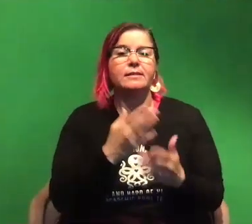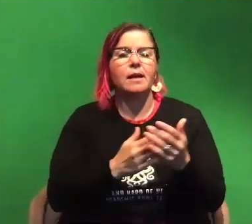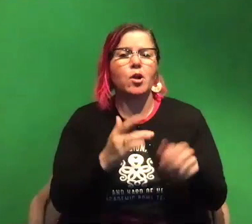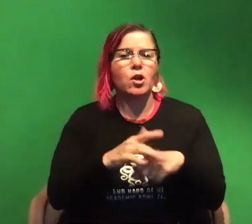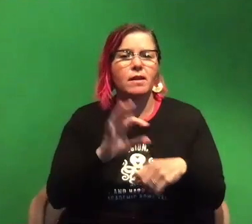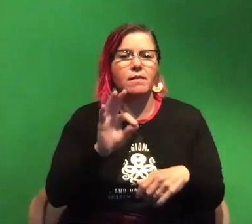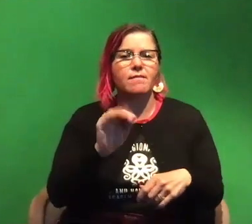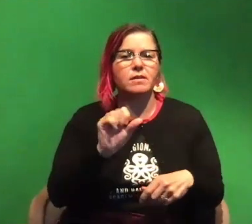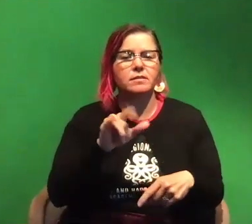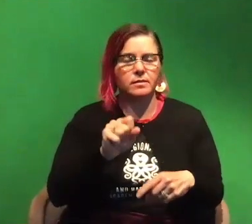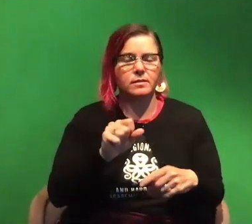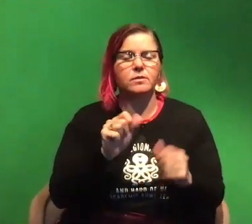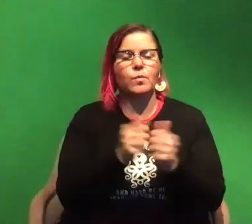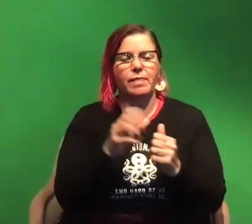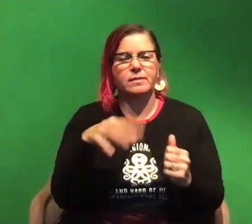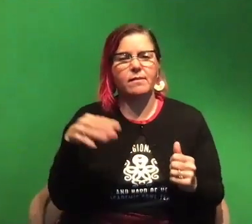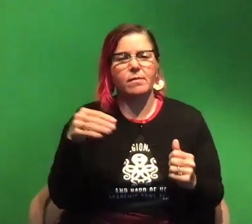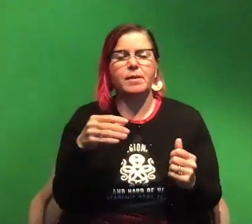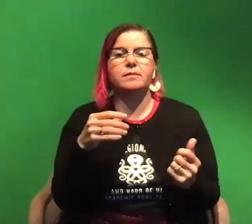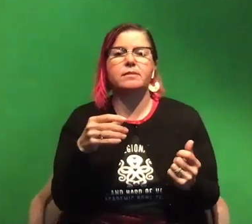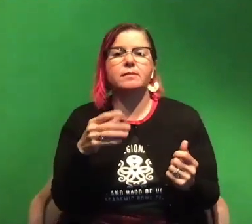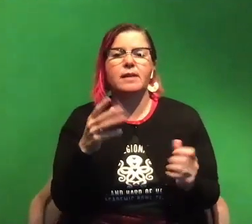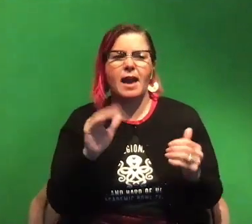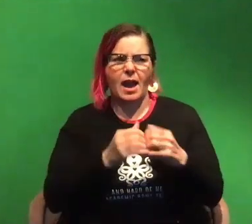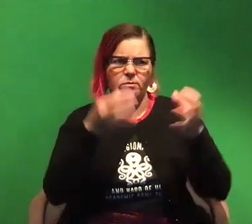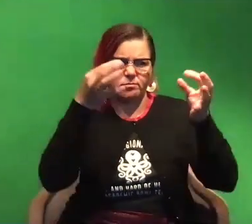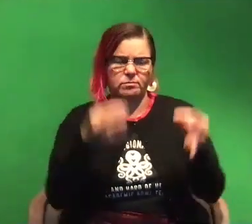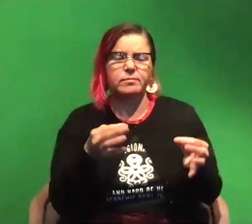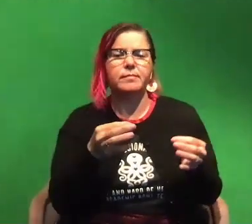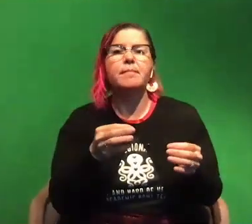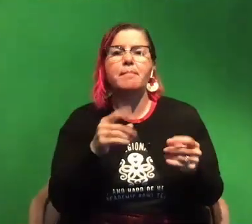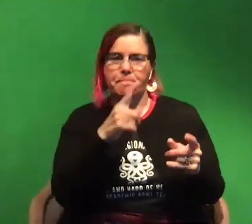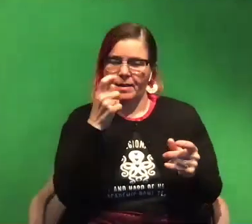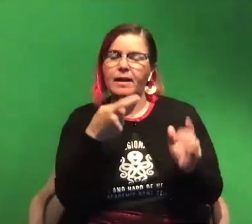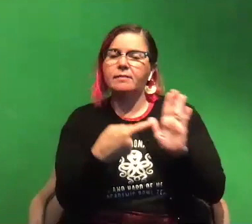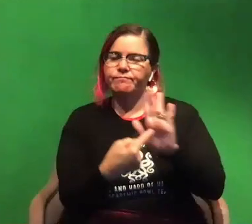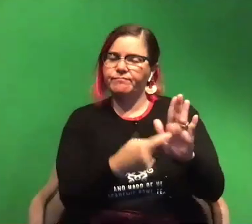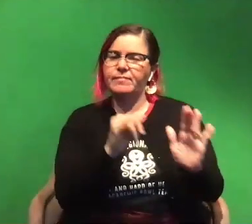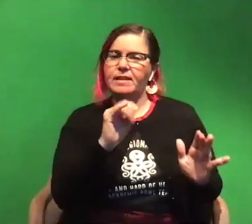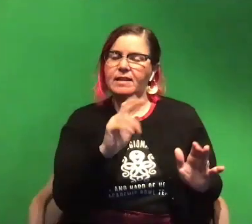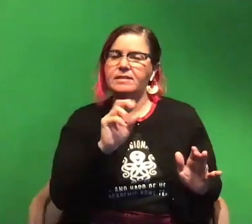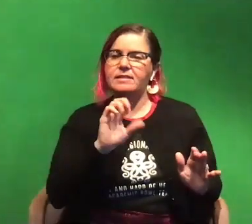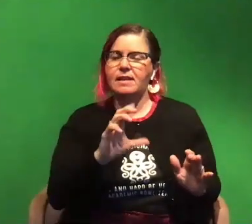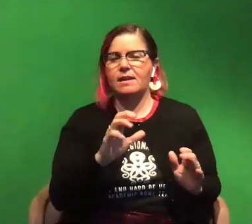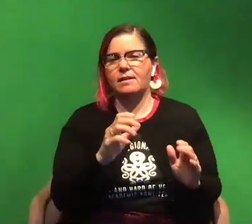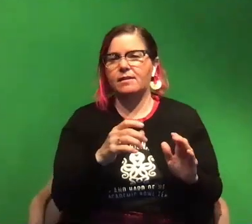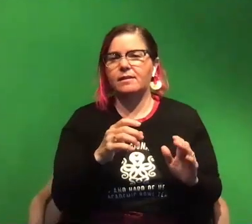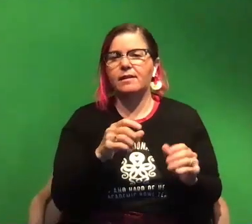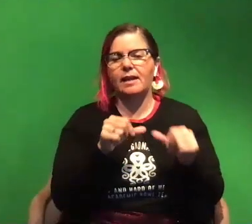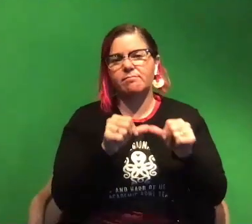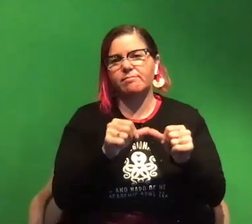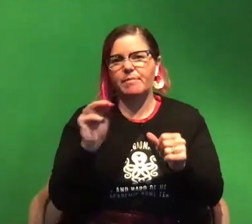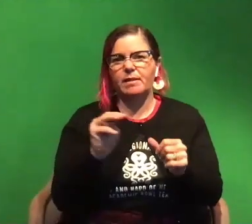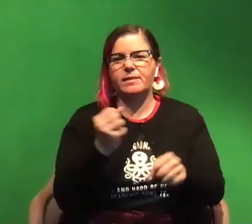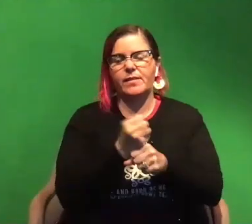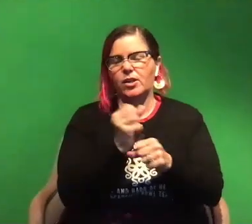fossils with cephalopods, why they were determined to be cephalopods was due to the presence of these ink sacs that can be maintained over, you know, millions of years in